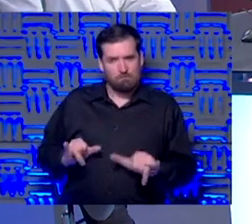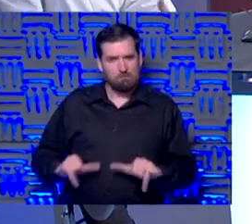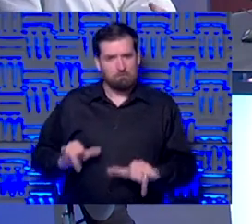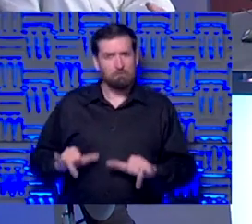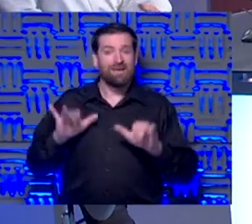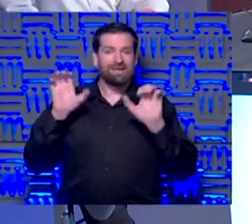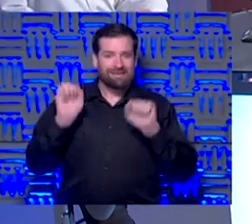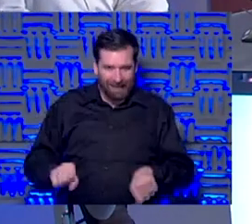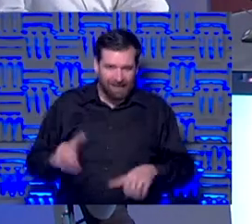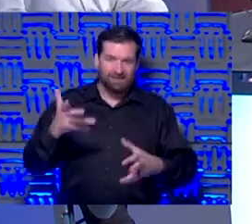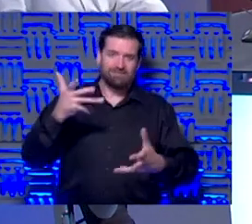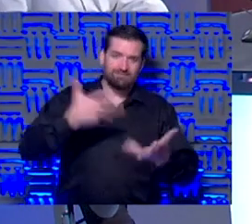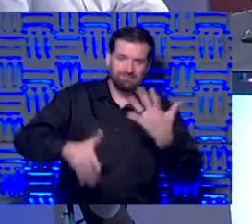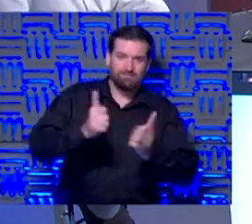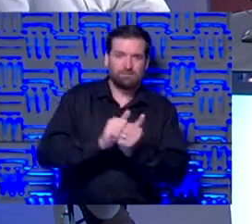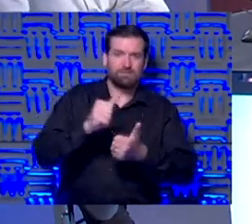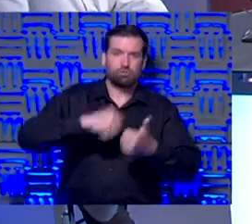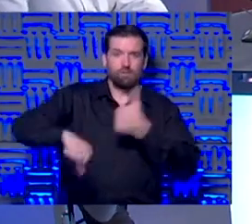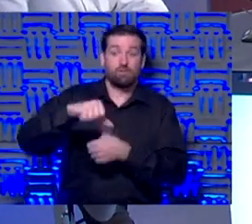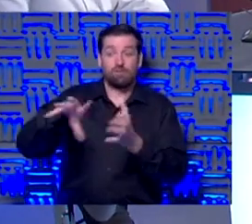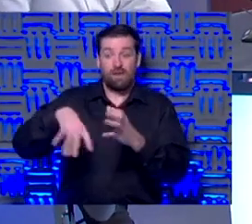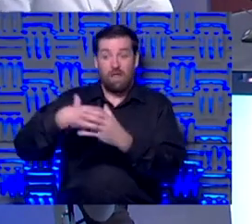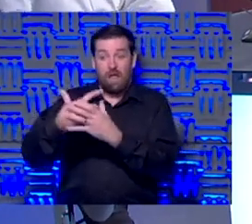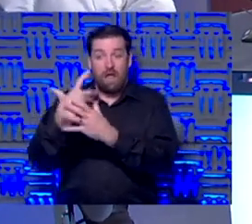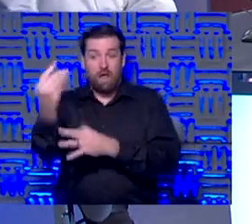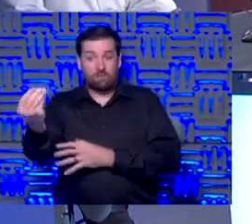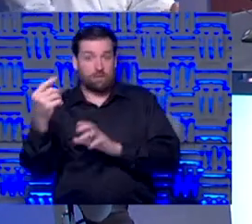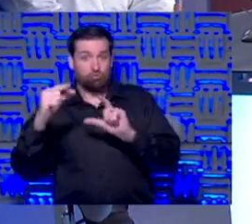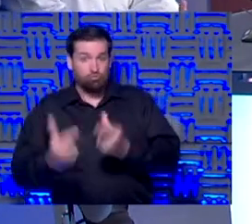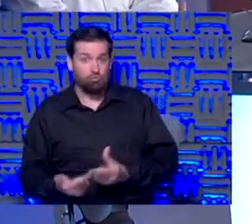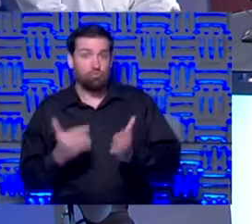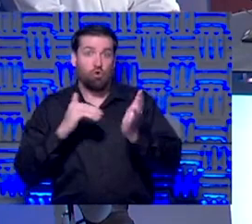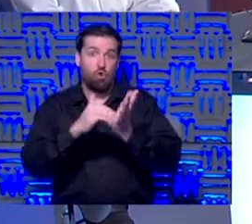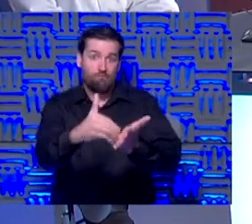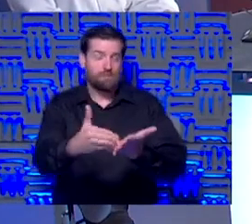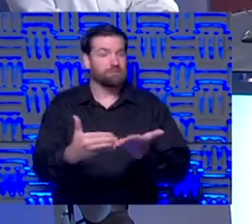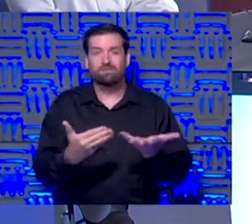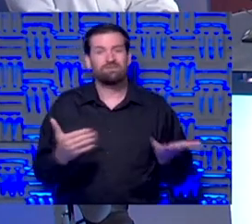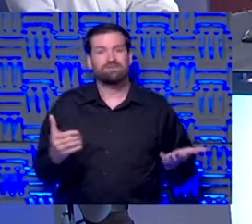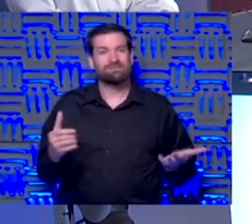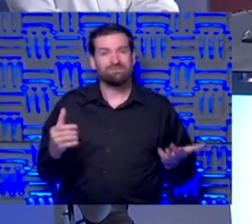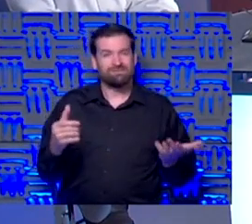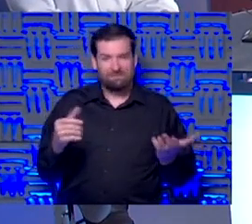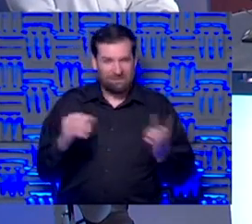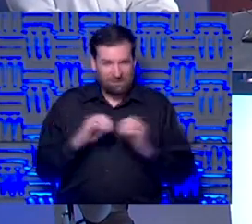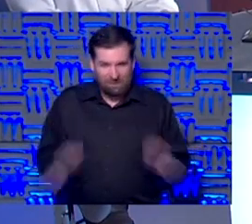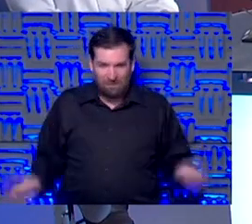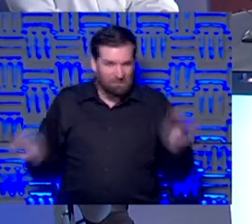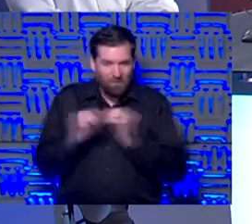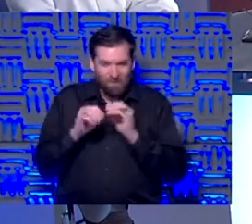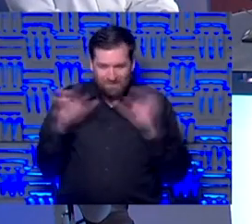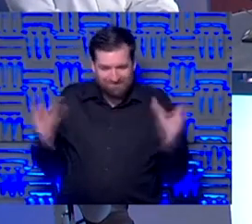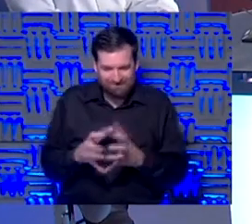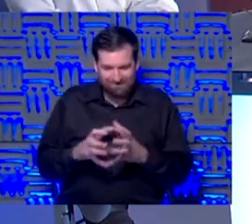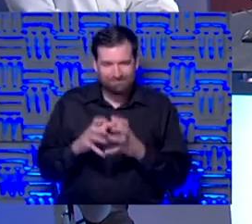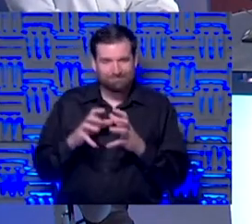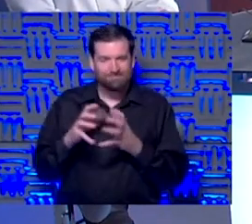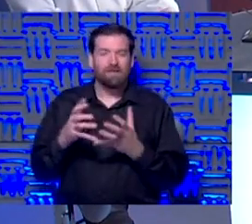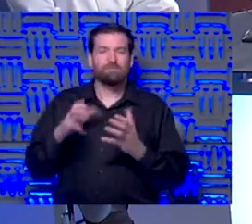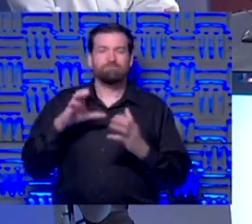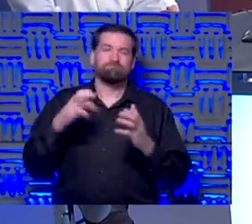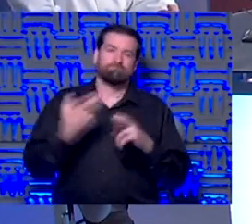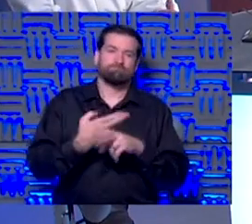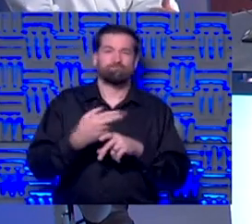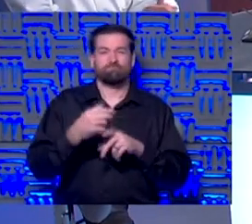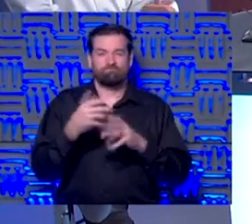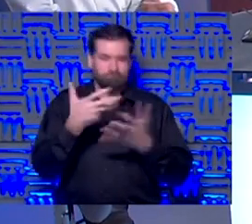all be around each other. But if you go outside of that cohort consistently, it's not really any longer a bubble or a cohort. But I'm using the term cohort and